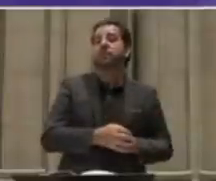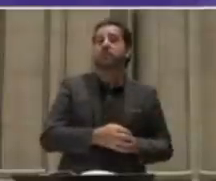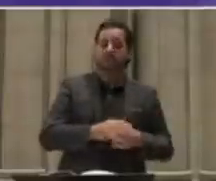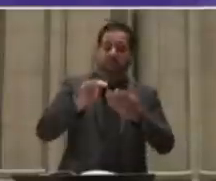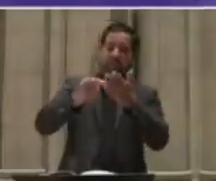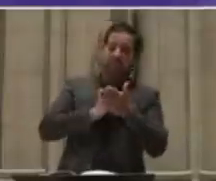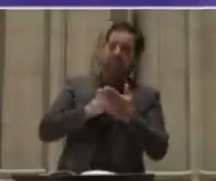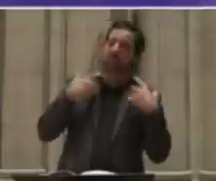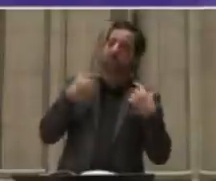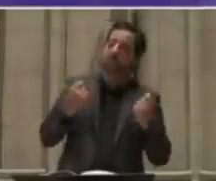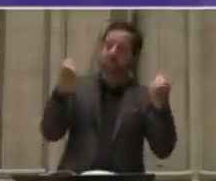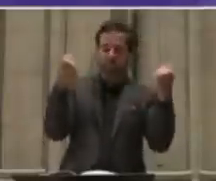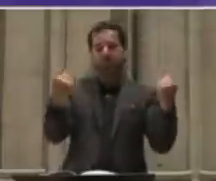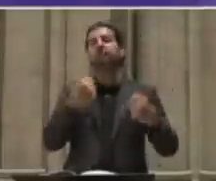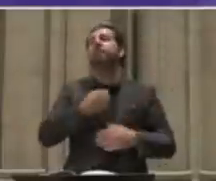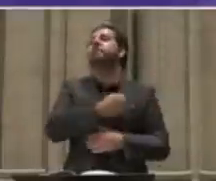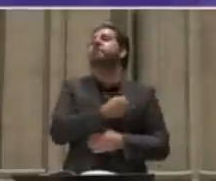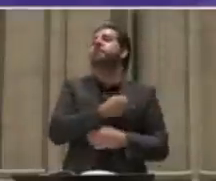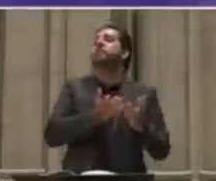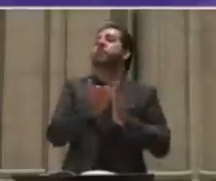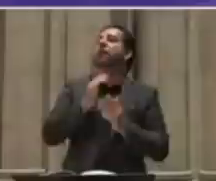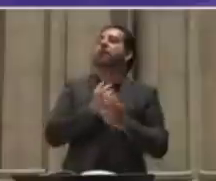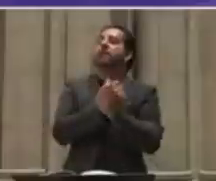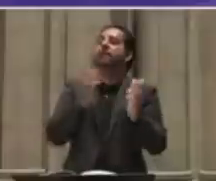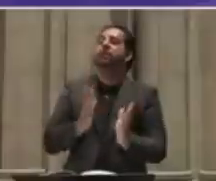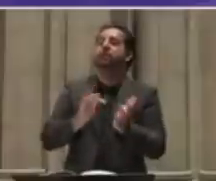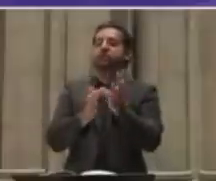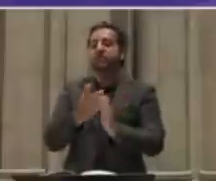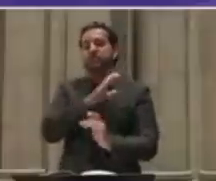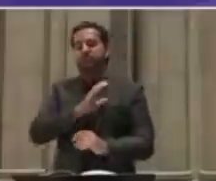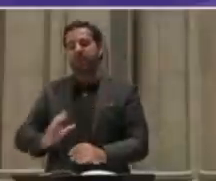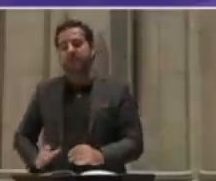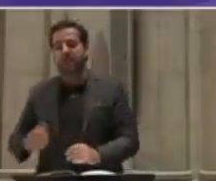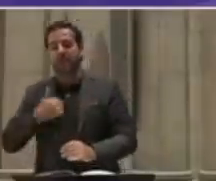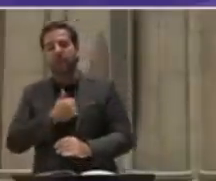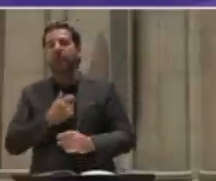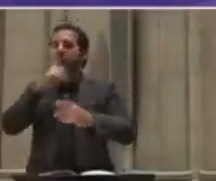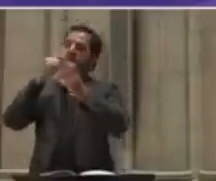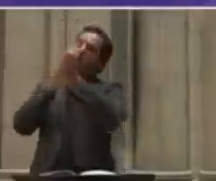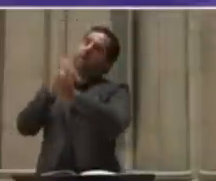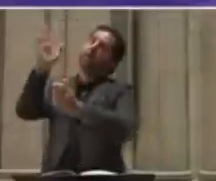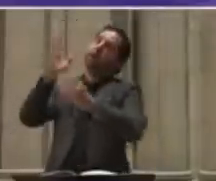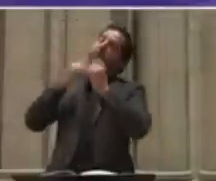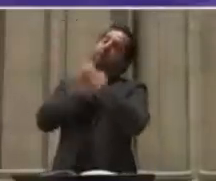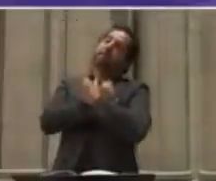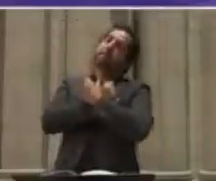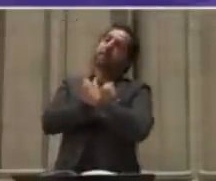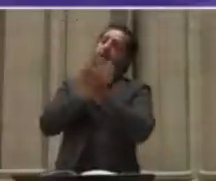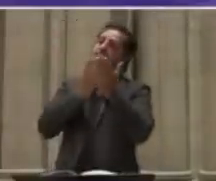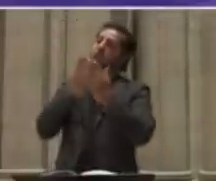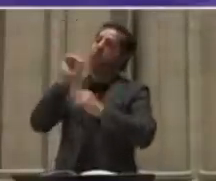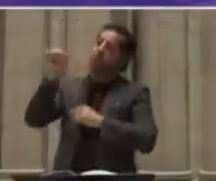Forgive, restore, and strengthen us through our Savior Jesus Christ, that we may abide in your love and serve